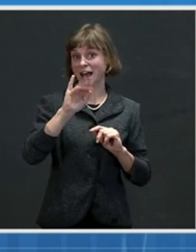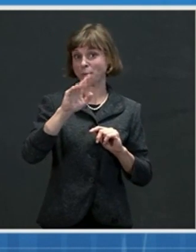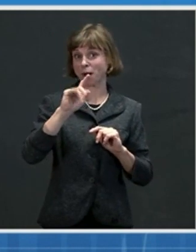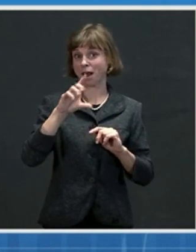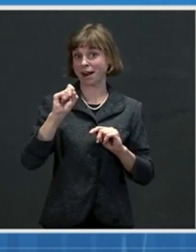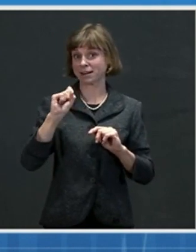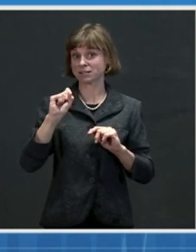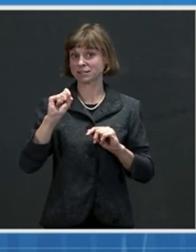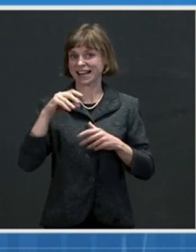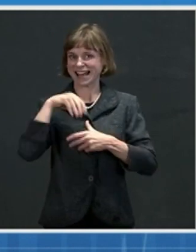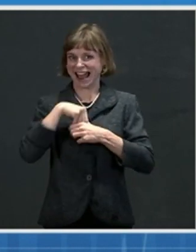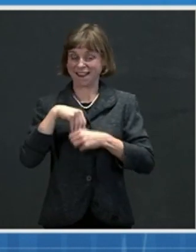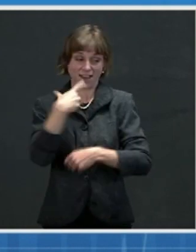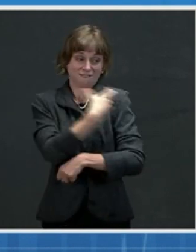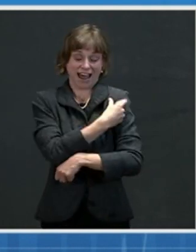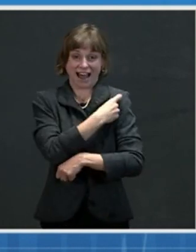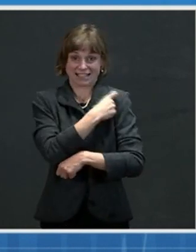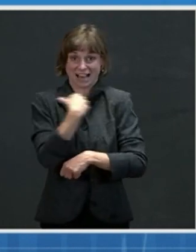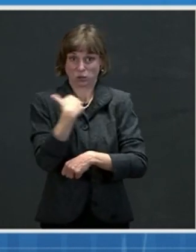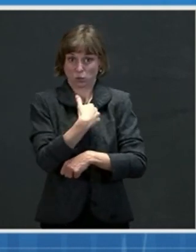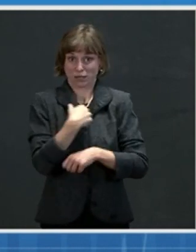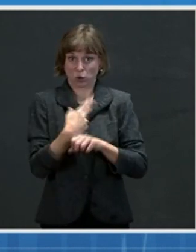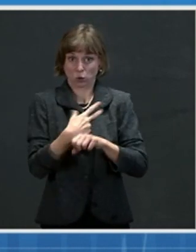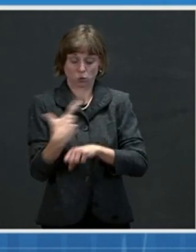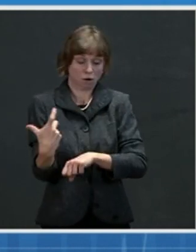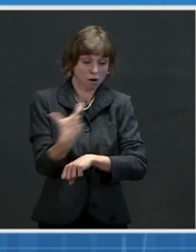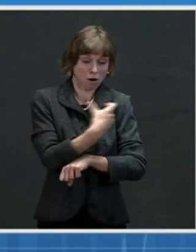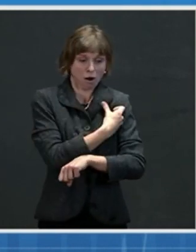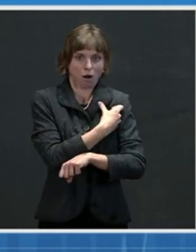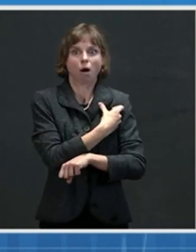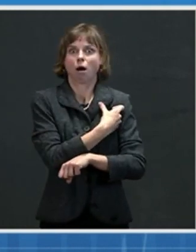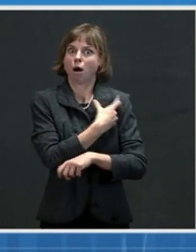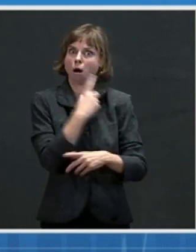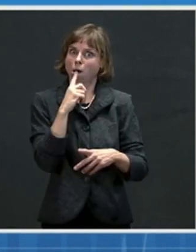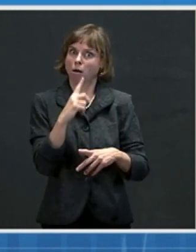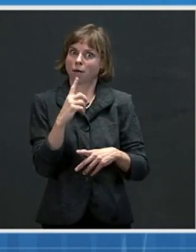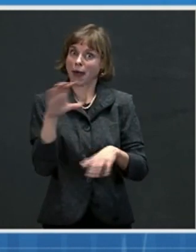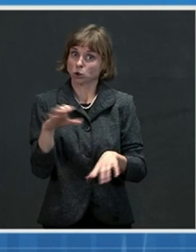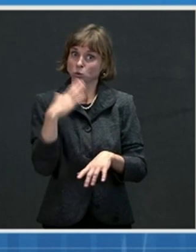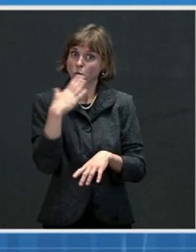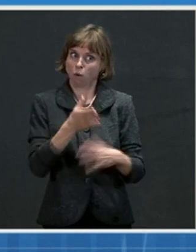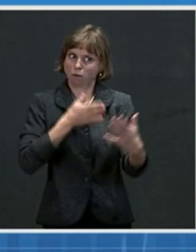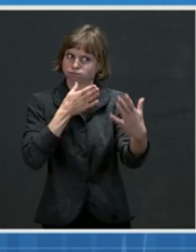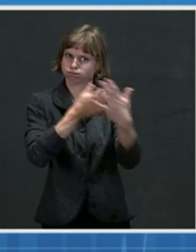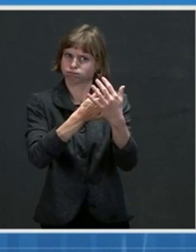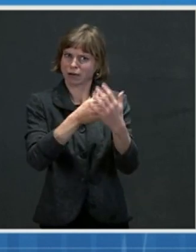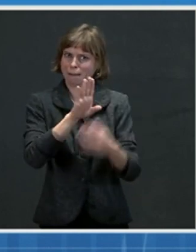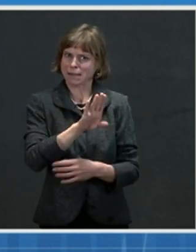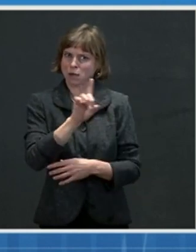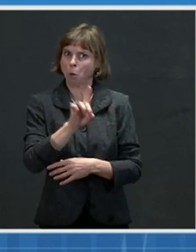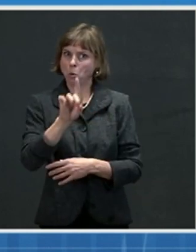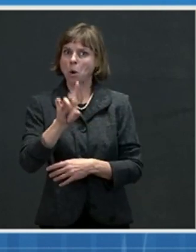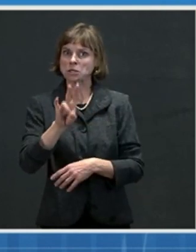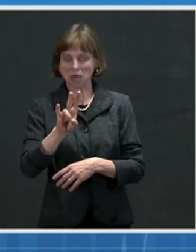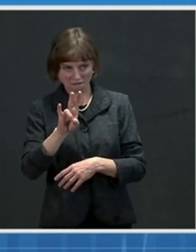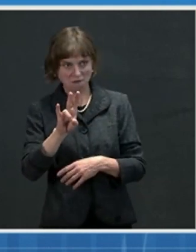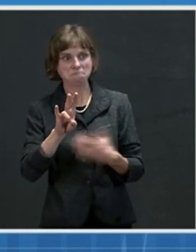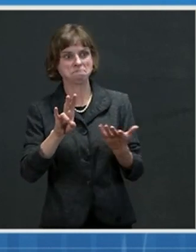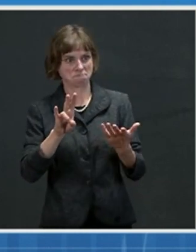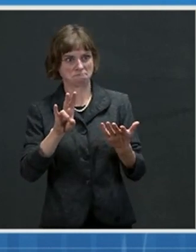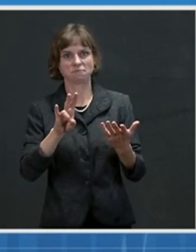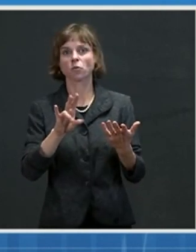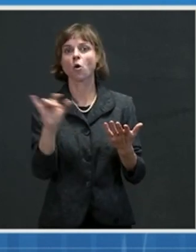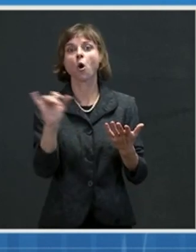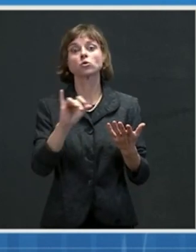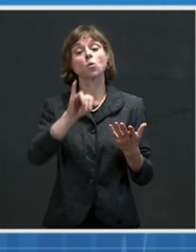do very well in vitro in the test tube against the B117 variant. Also, the